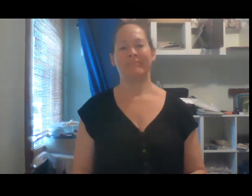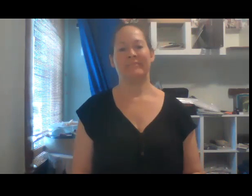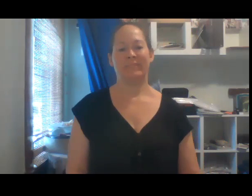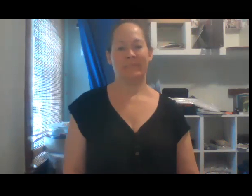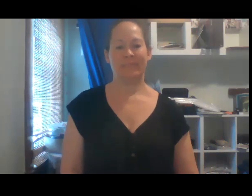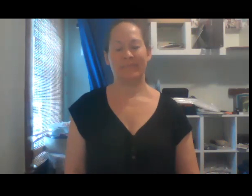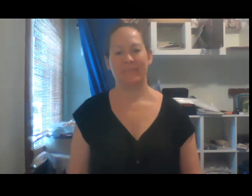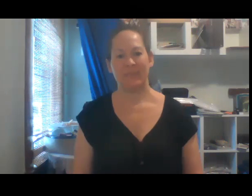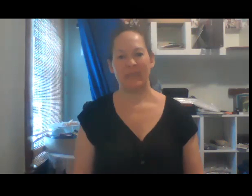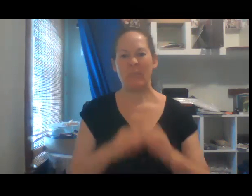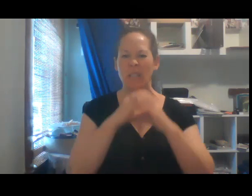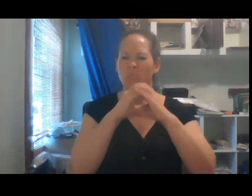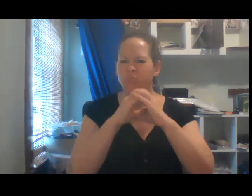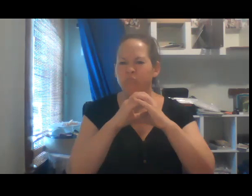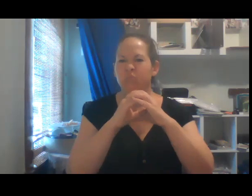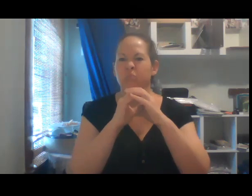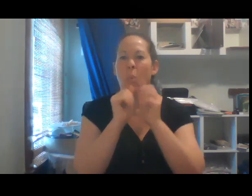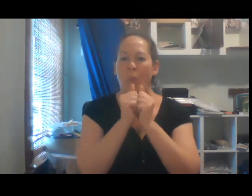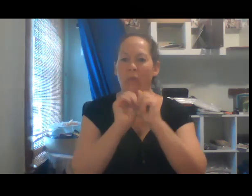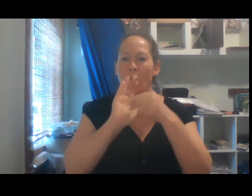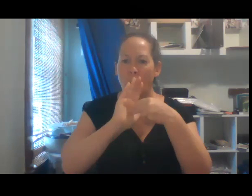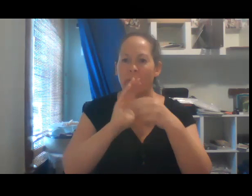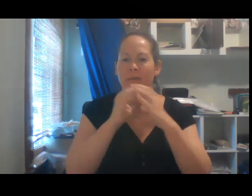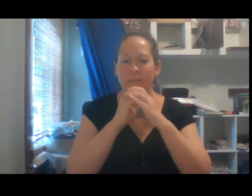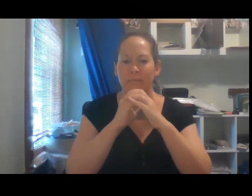But it's bound by a nuclear force.